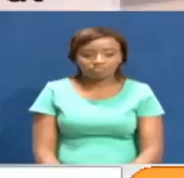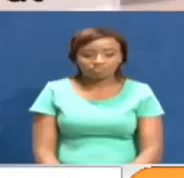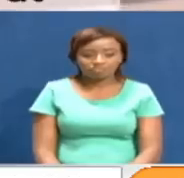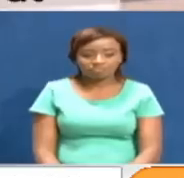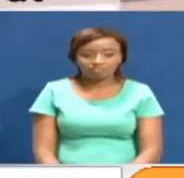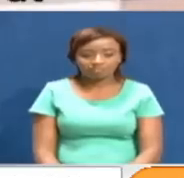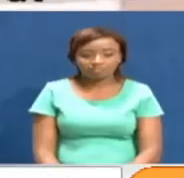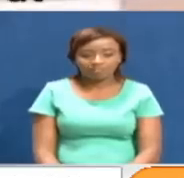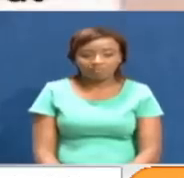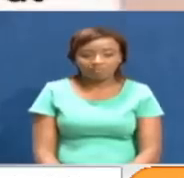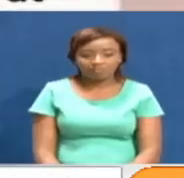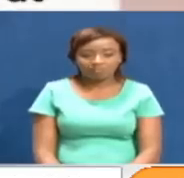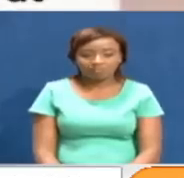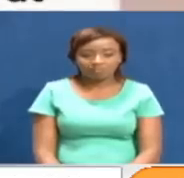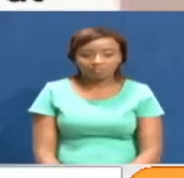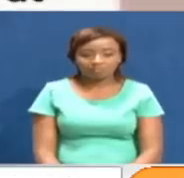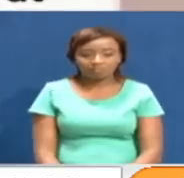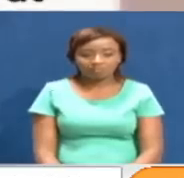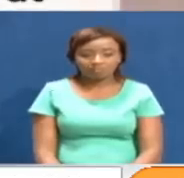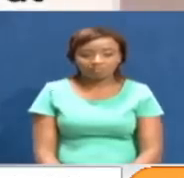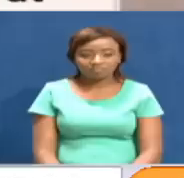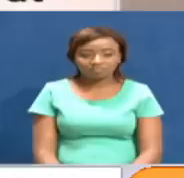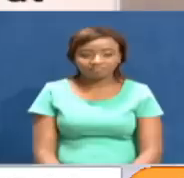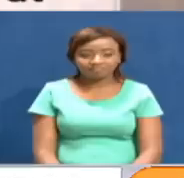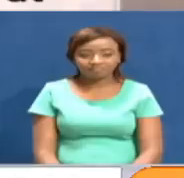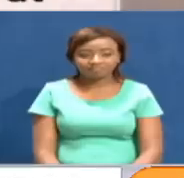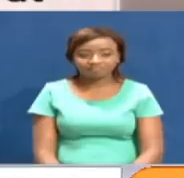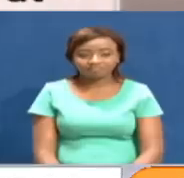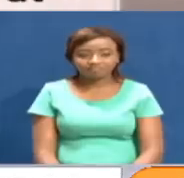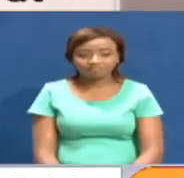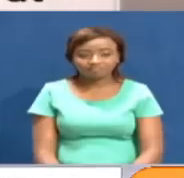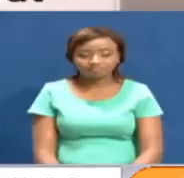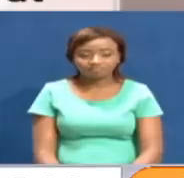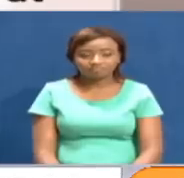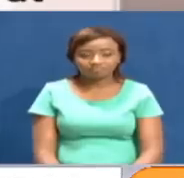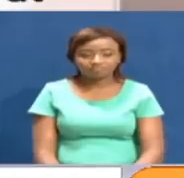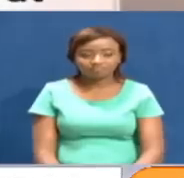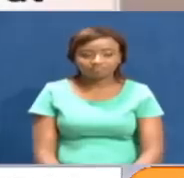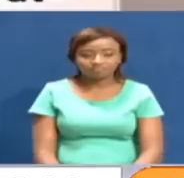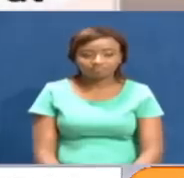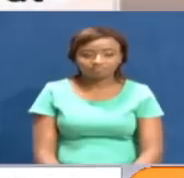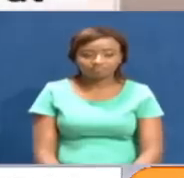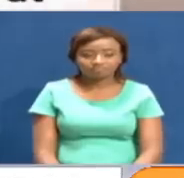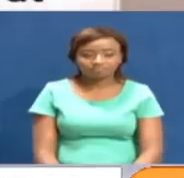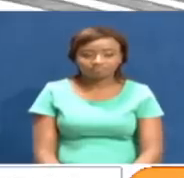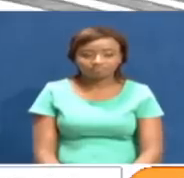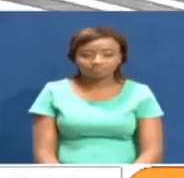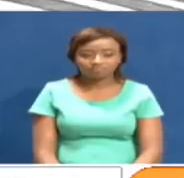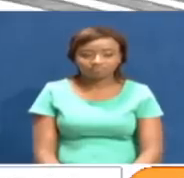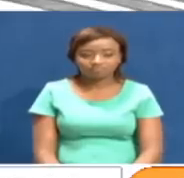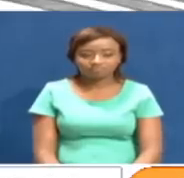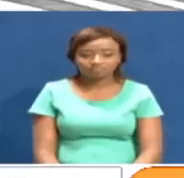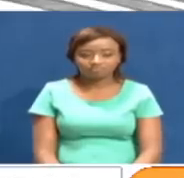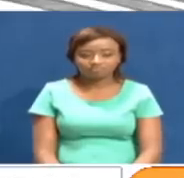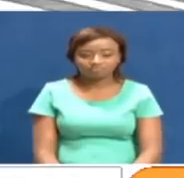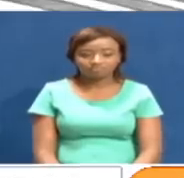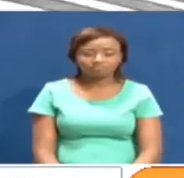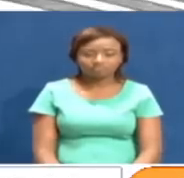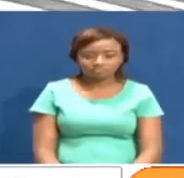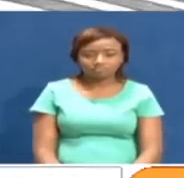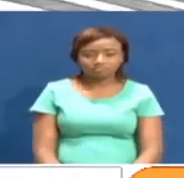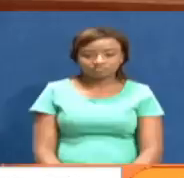situation. Do something, Bwana General. Water cartels at Dagoretti Corner also denying residents access to water.